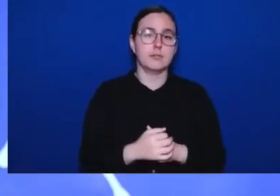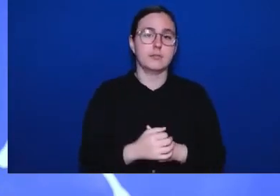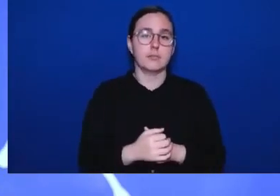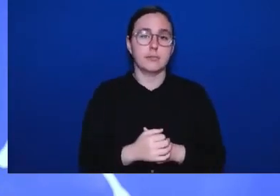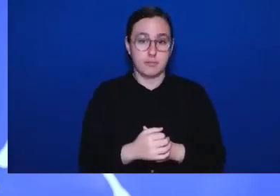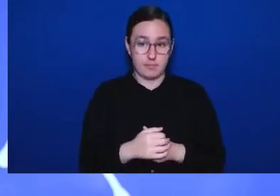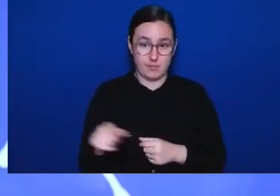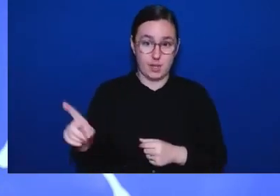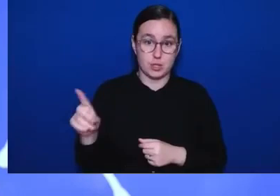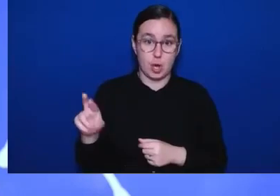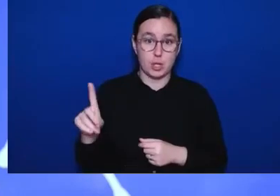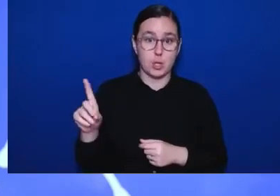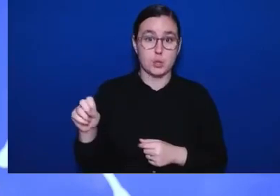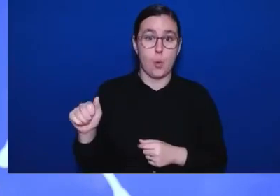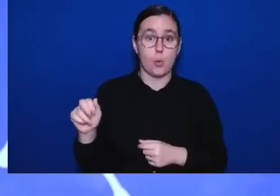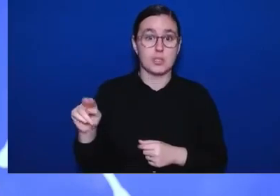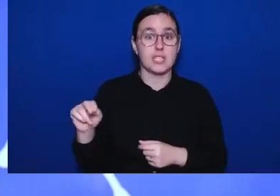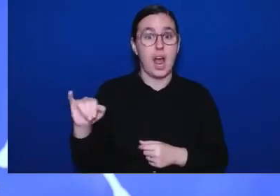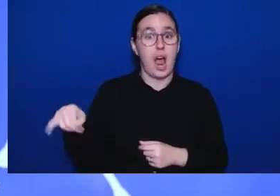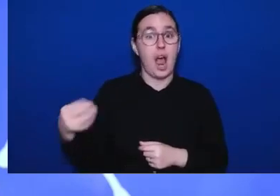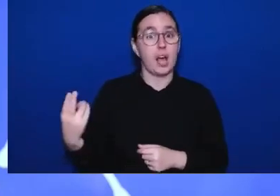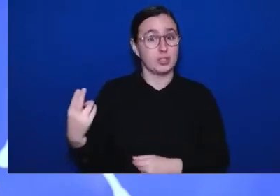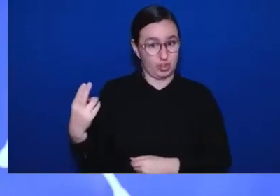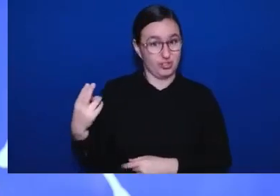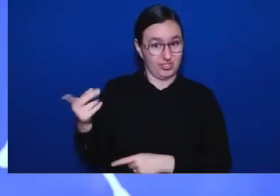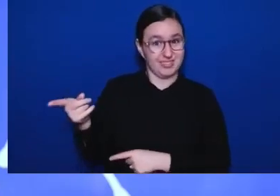that at the core of primary care